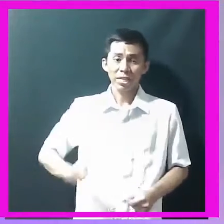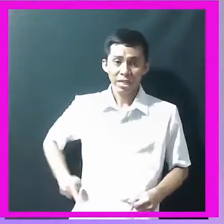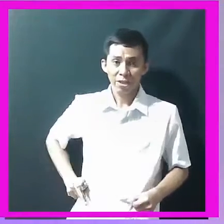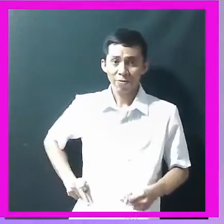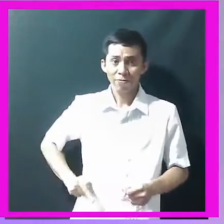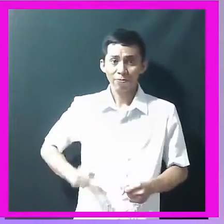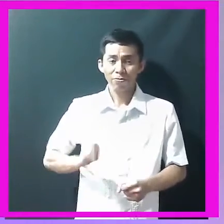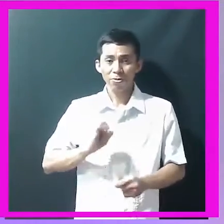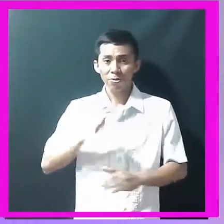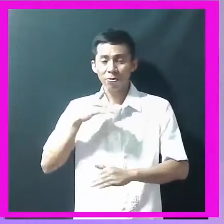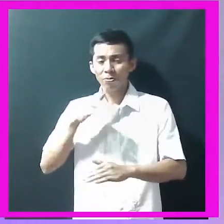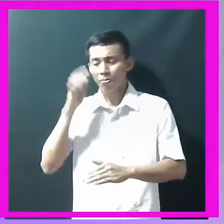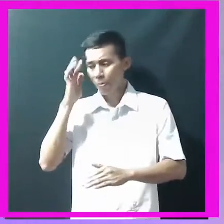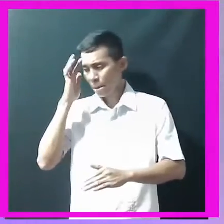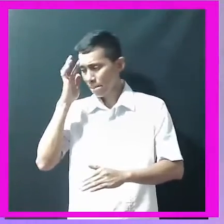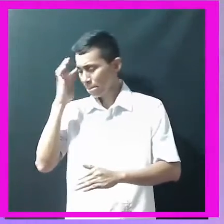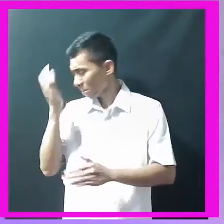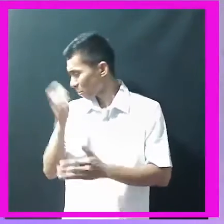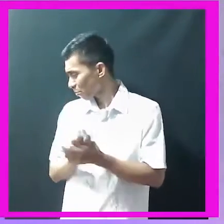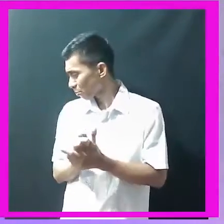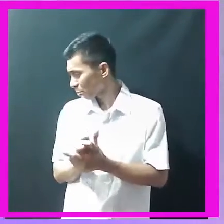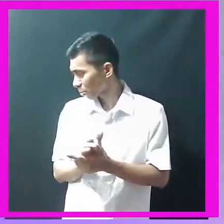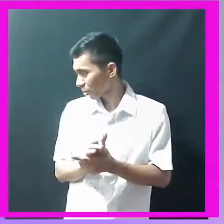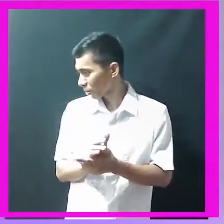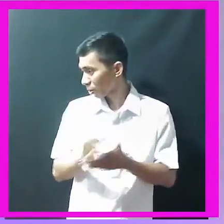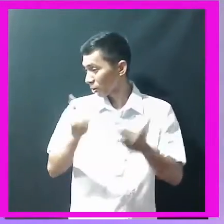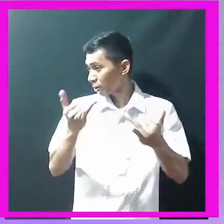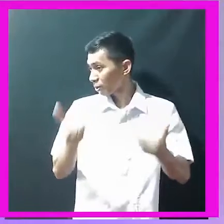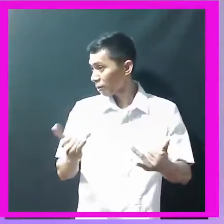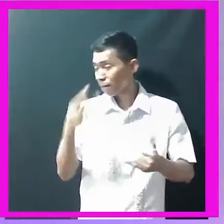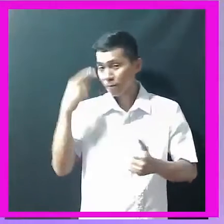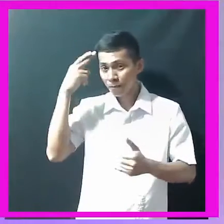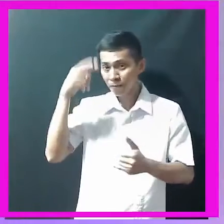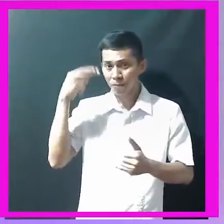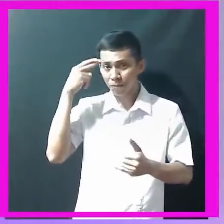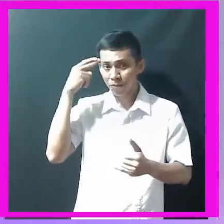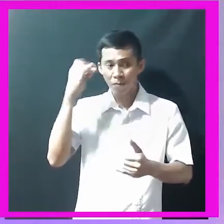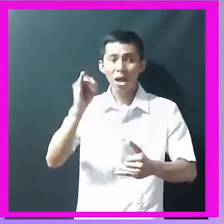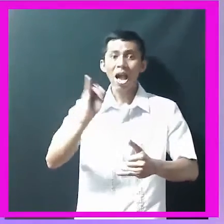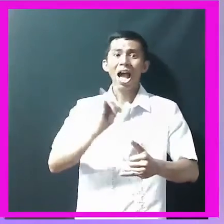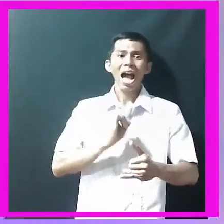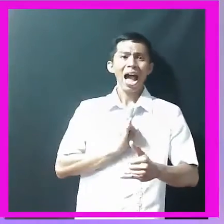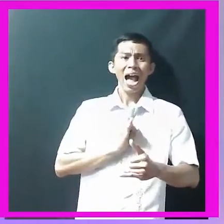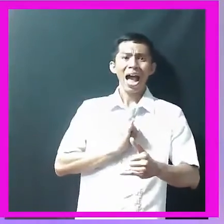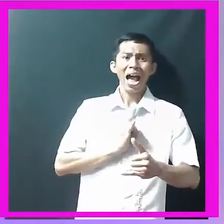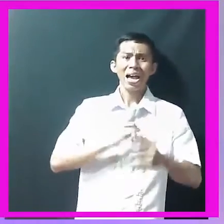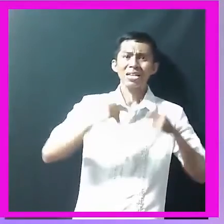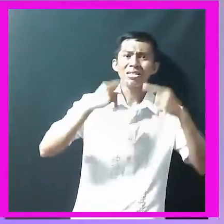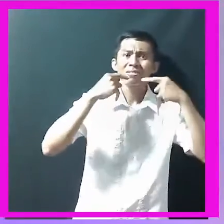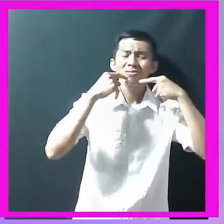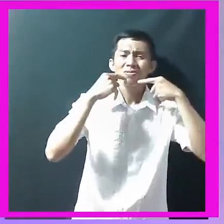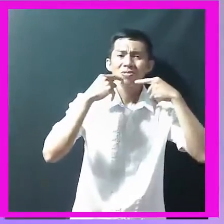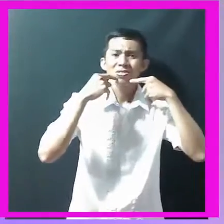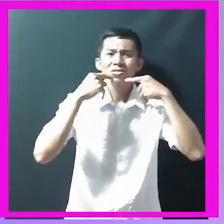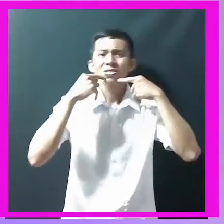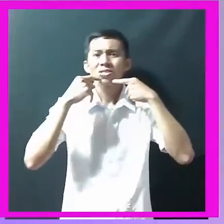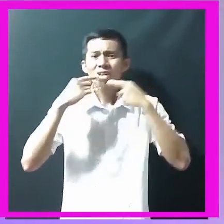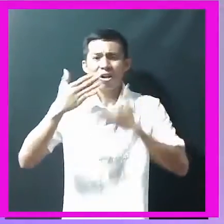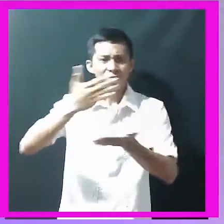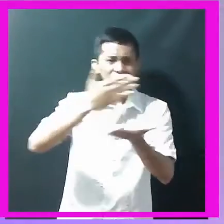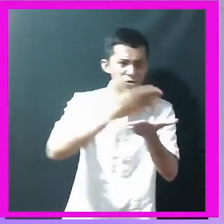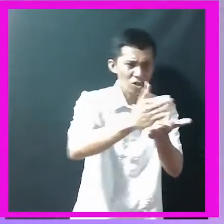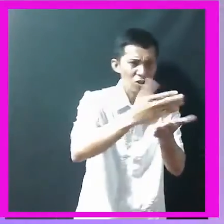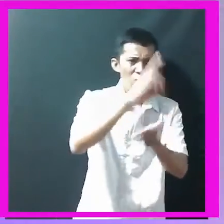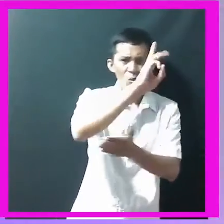was I born. And for this cause I in the world, that I should bear witness unto the